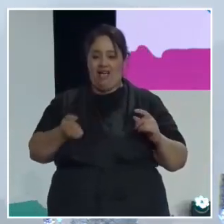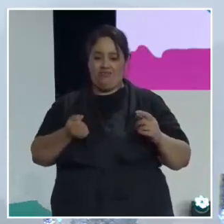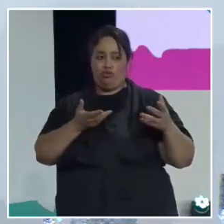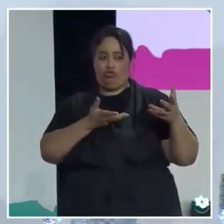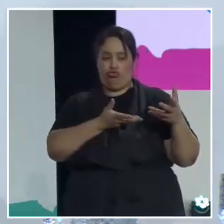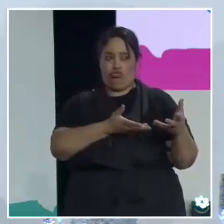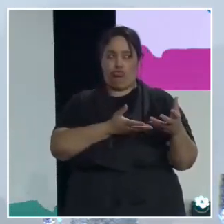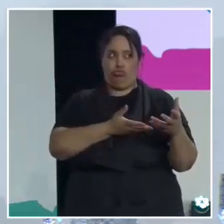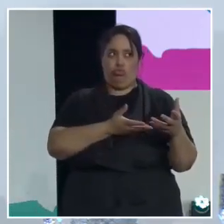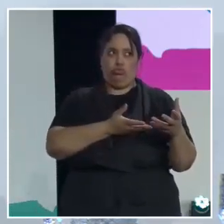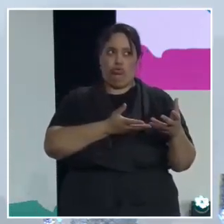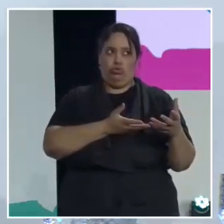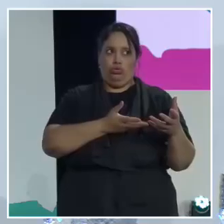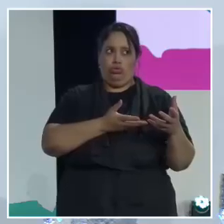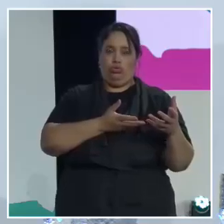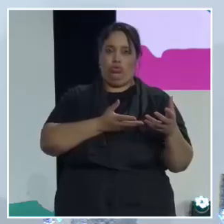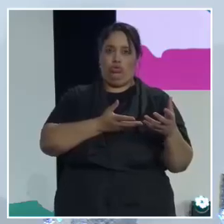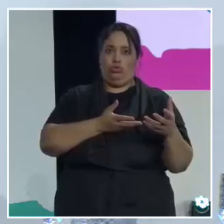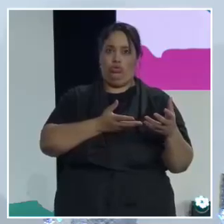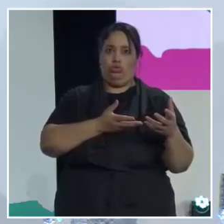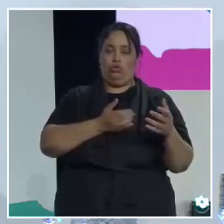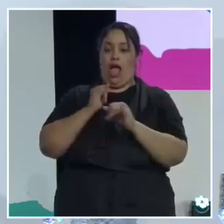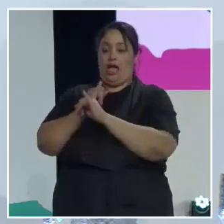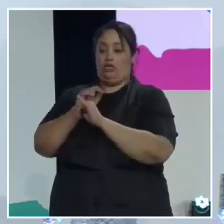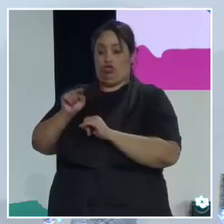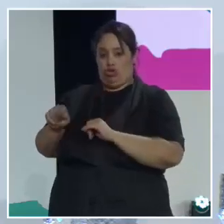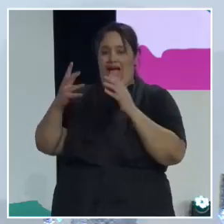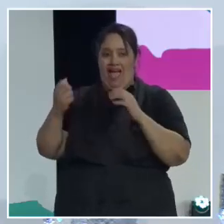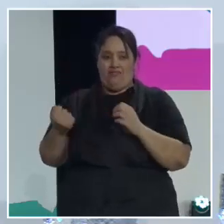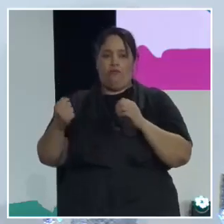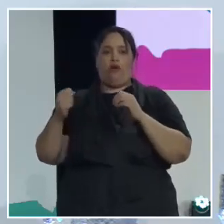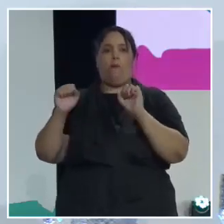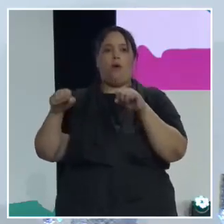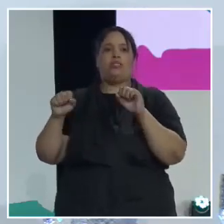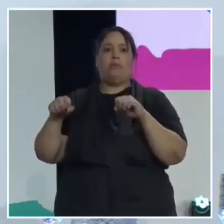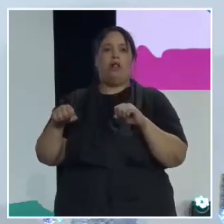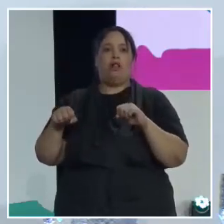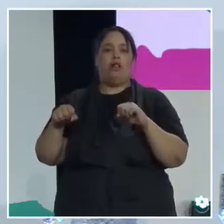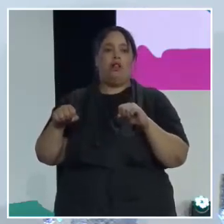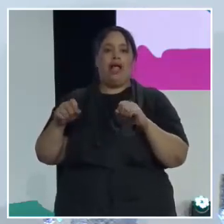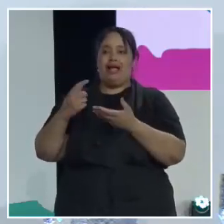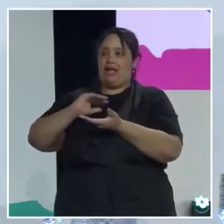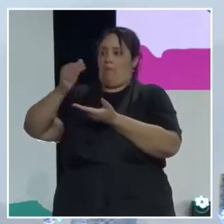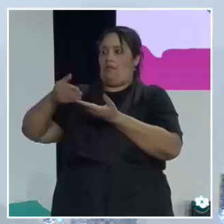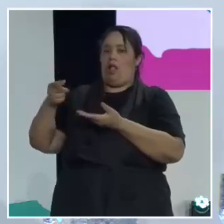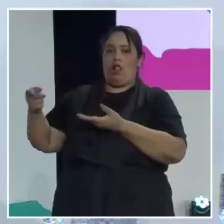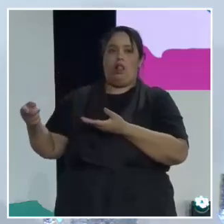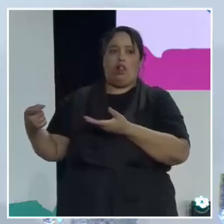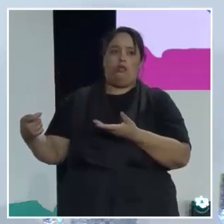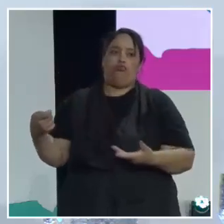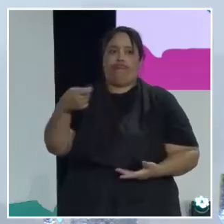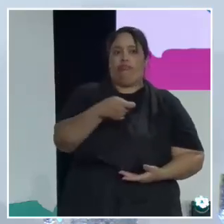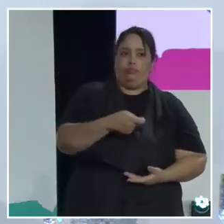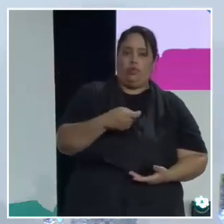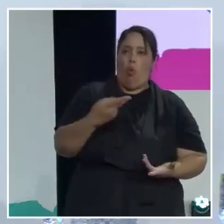have the possibility to tap resources on the capital market, given their high rating. So I do